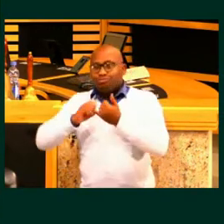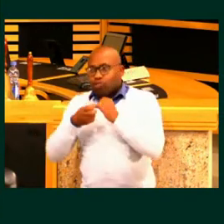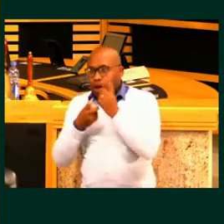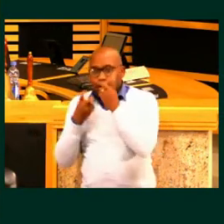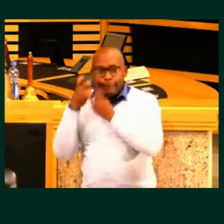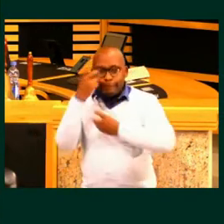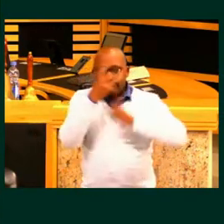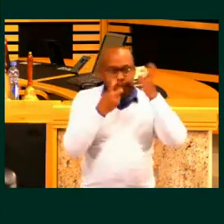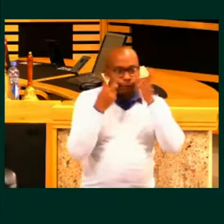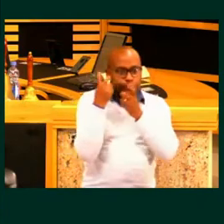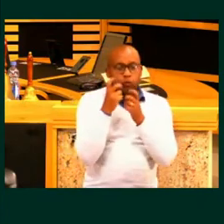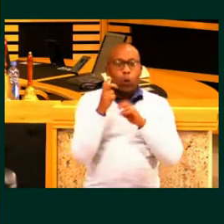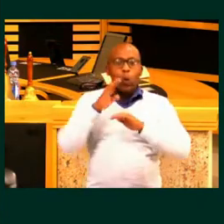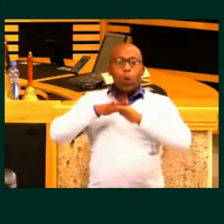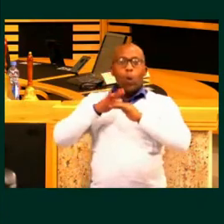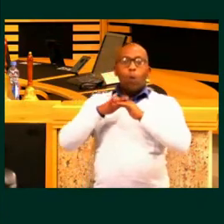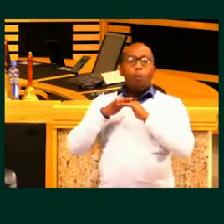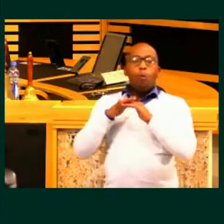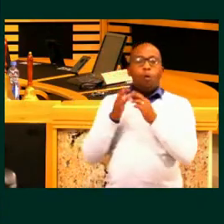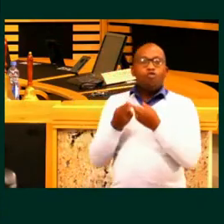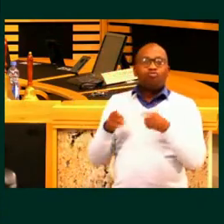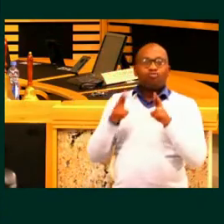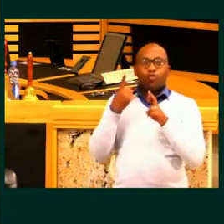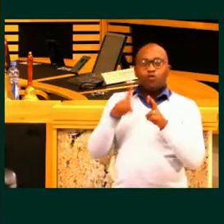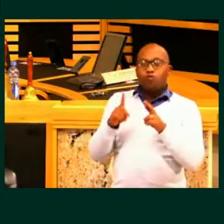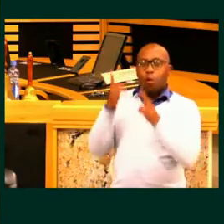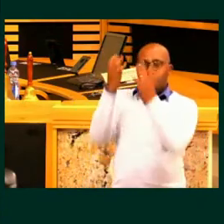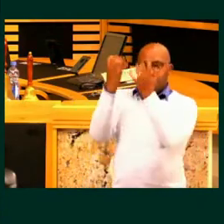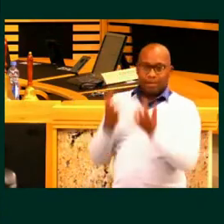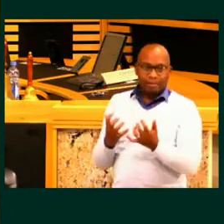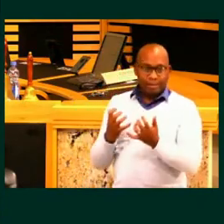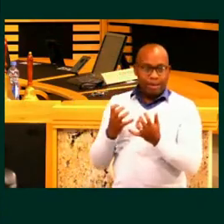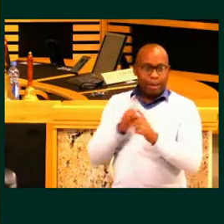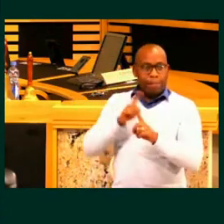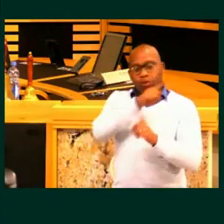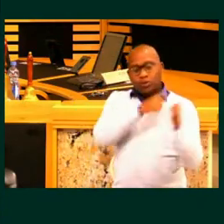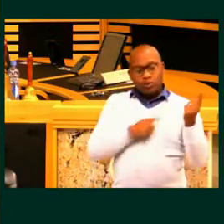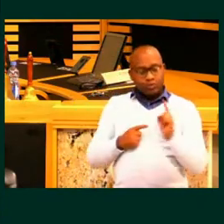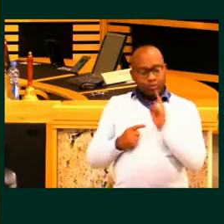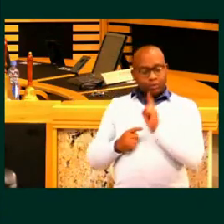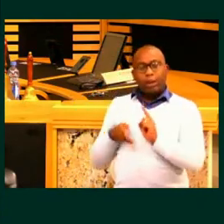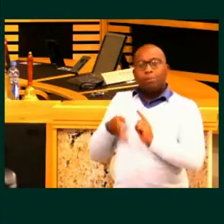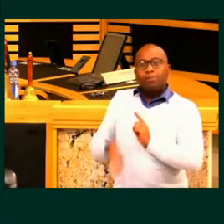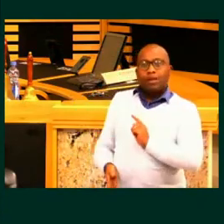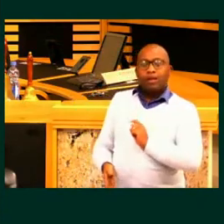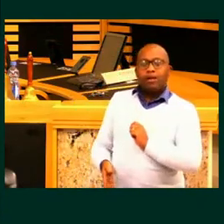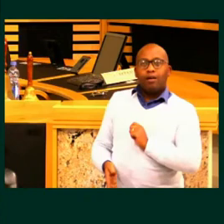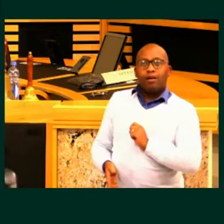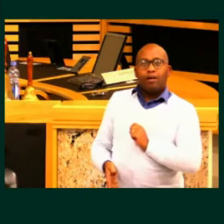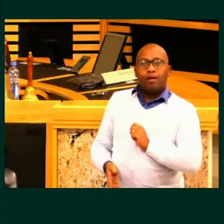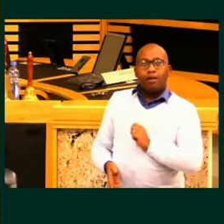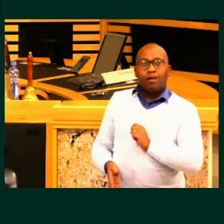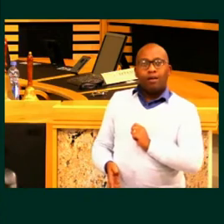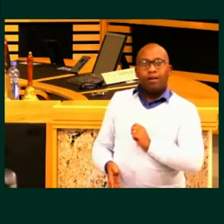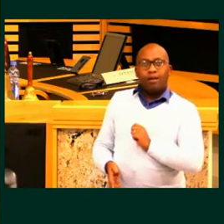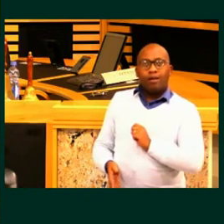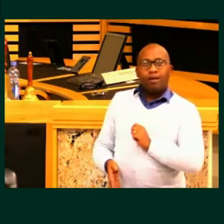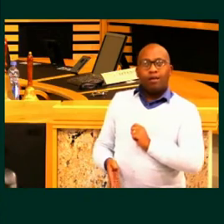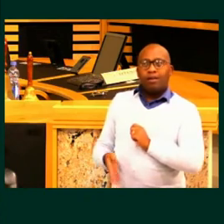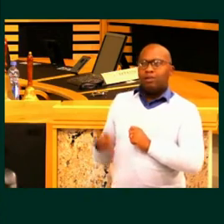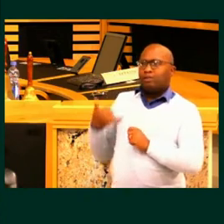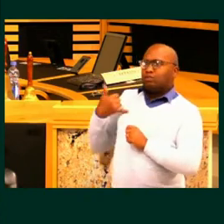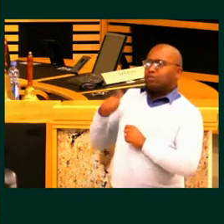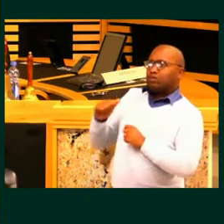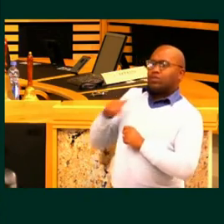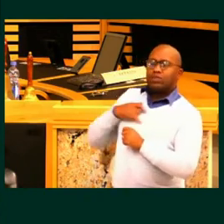in terms of budget allocation than to stand here and pretend as if this is not our concern is